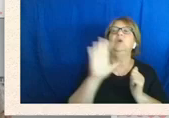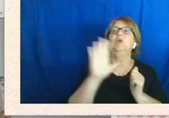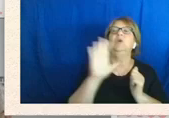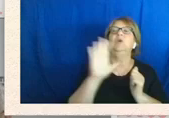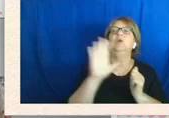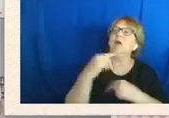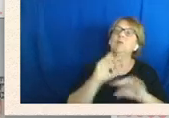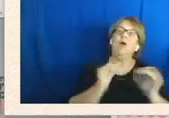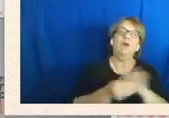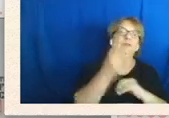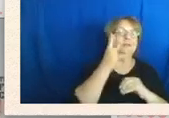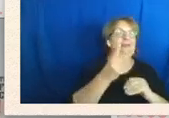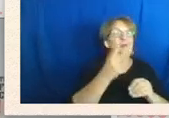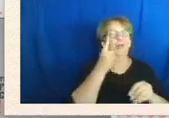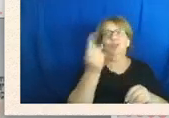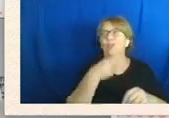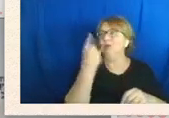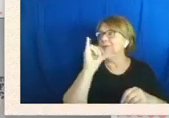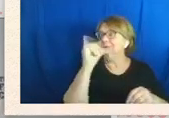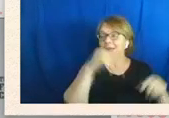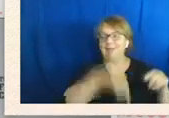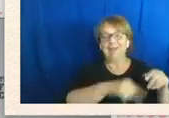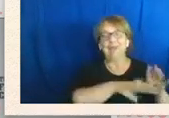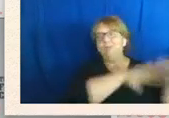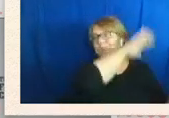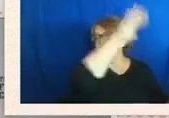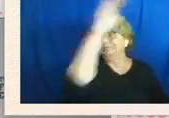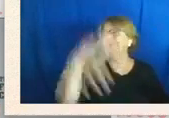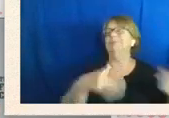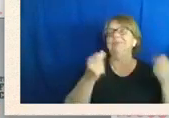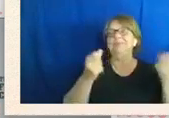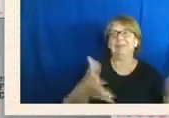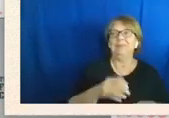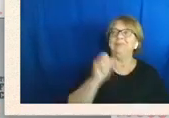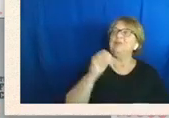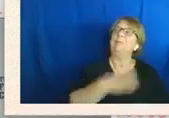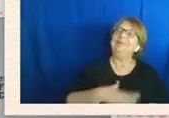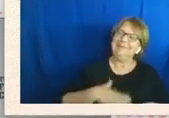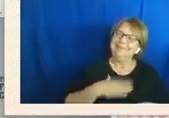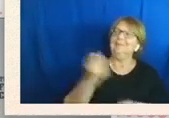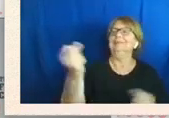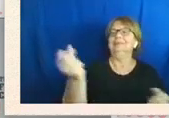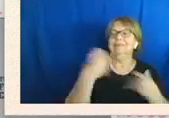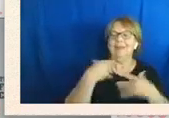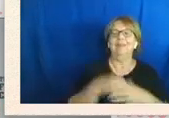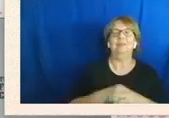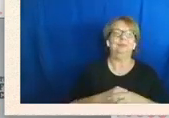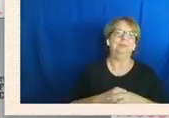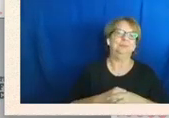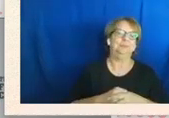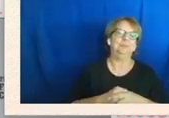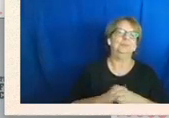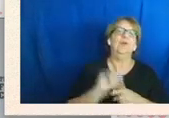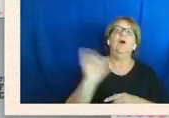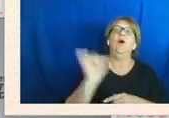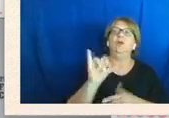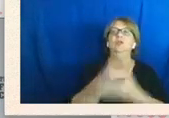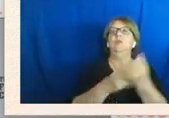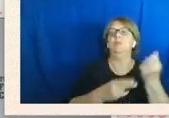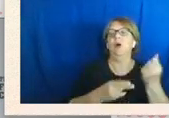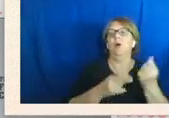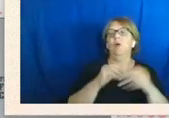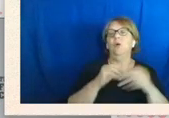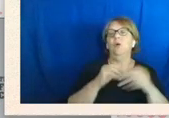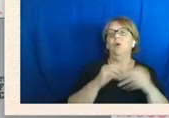like downstairs, yeah, a it's lot of full of supplies. Yeah. So please do send those in. And they're also both available in our smartphone